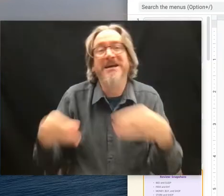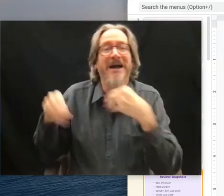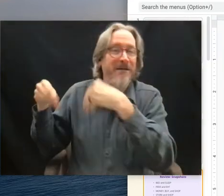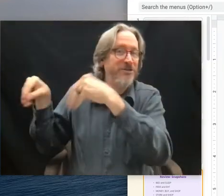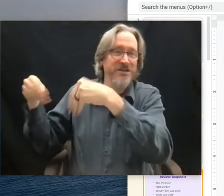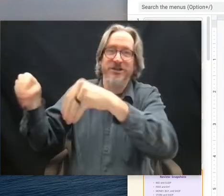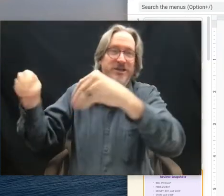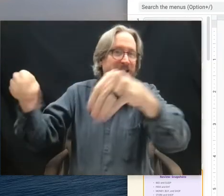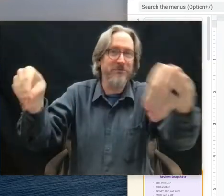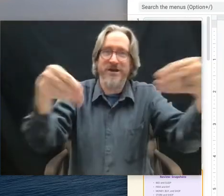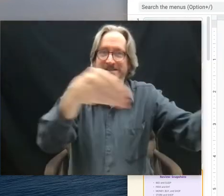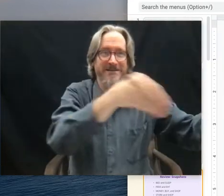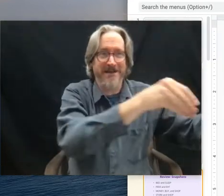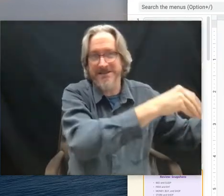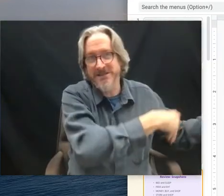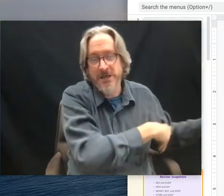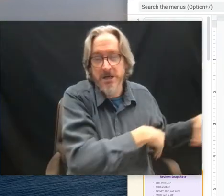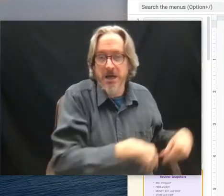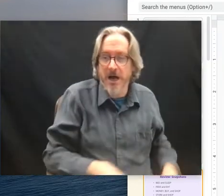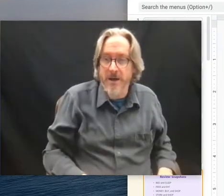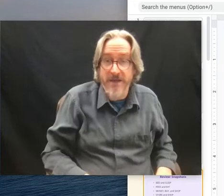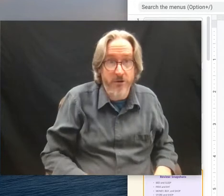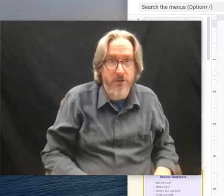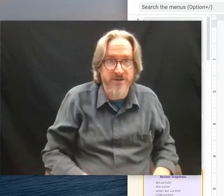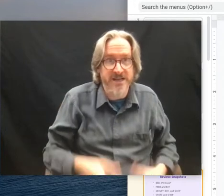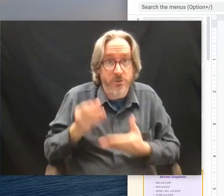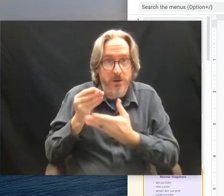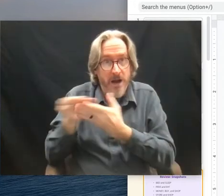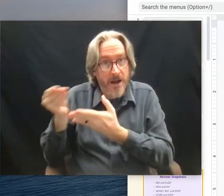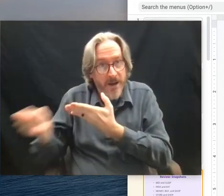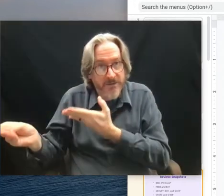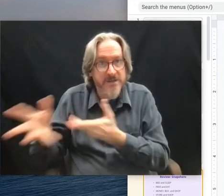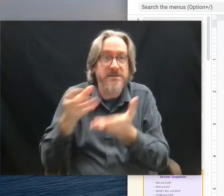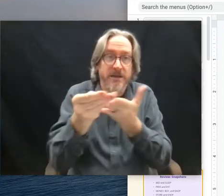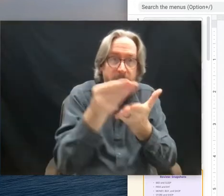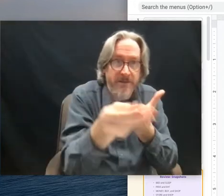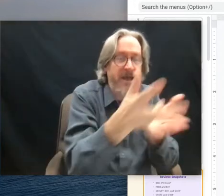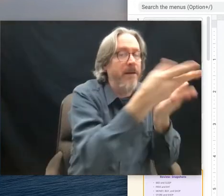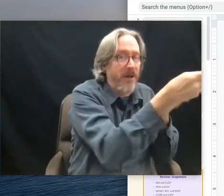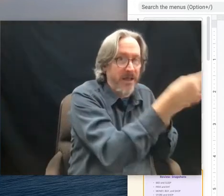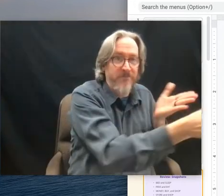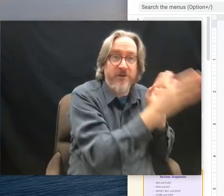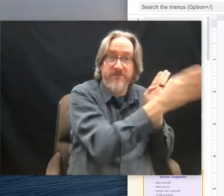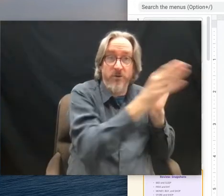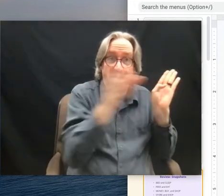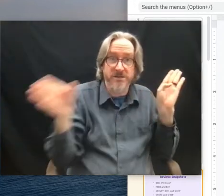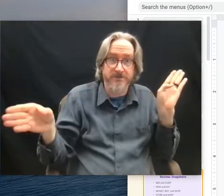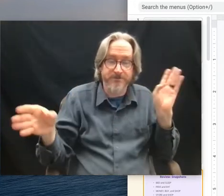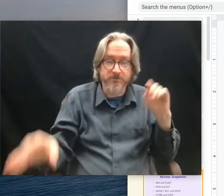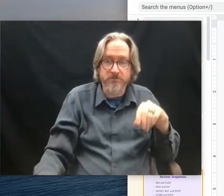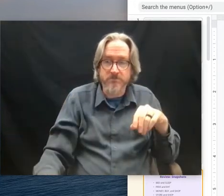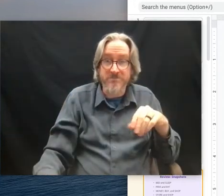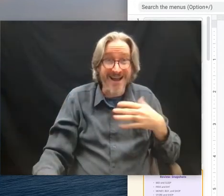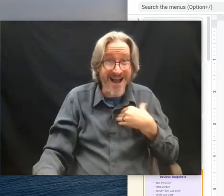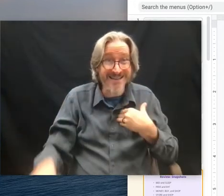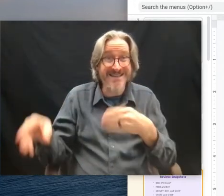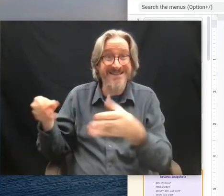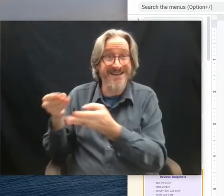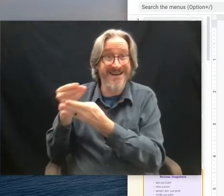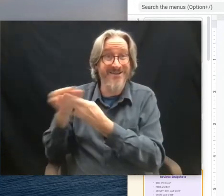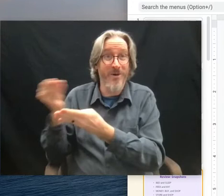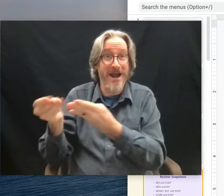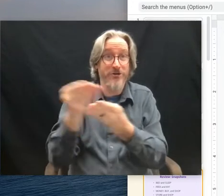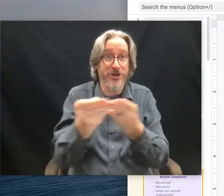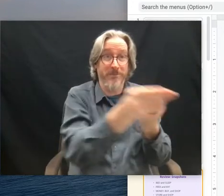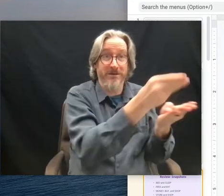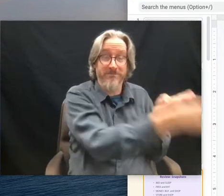money. I'm just looking and pricing things. And there are other days where I'm buying this, I'm buying that. I'm like very focused. I tend to